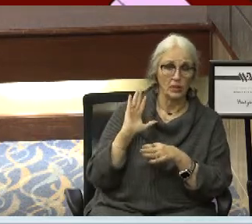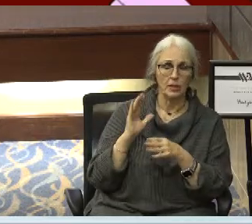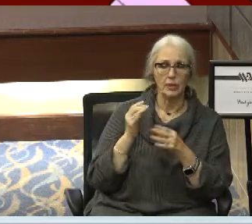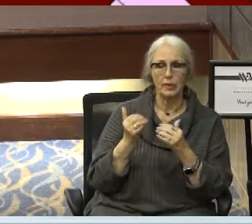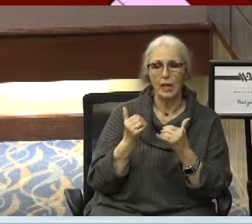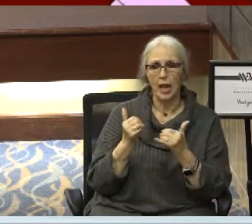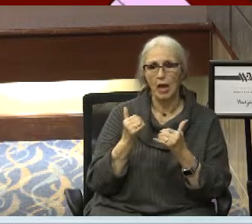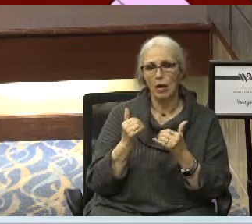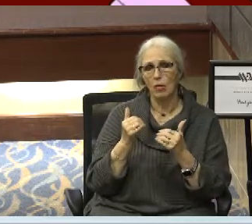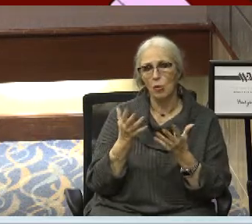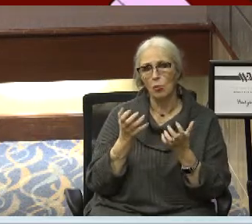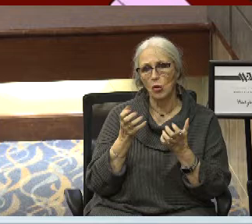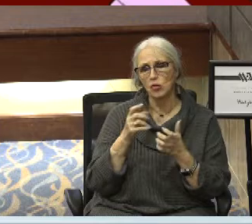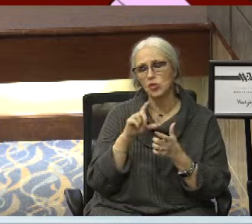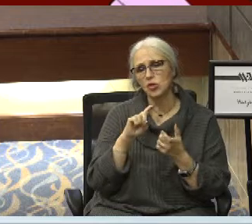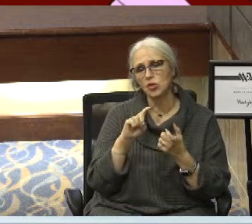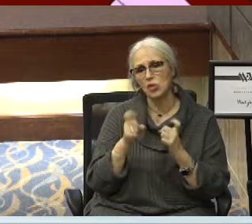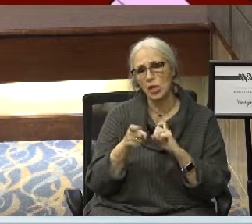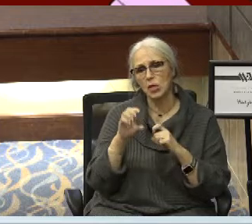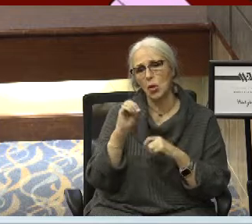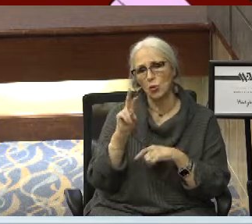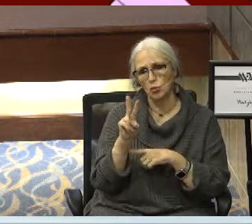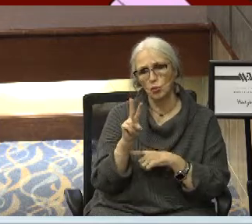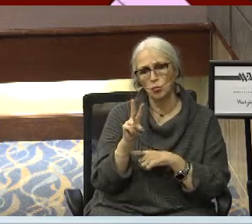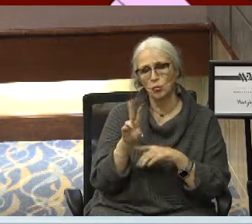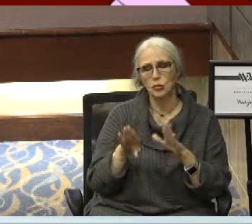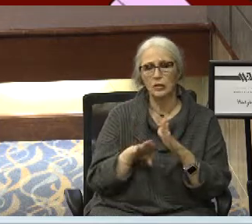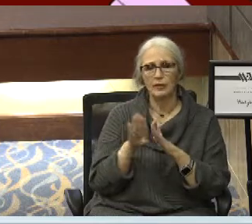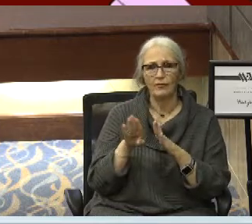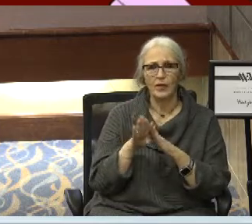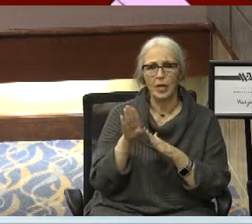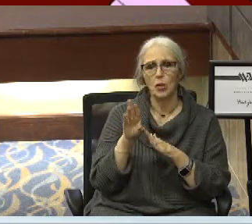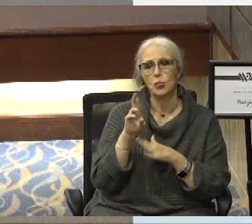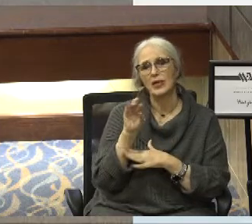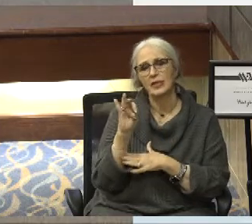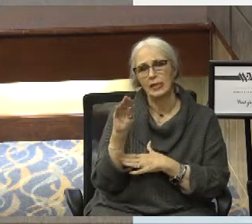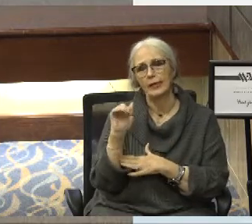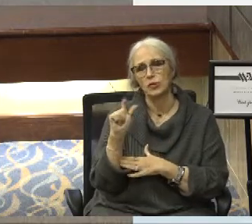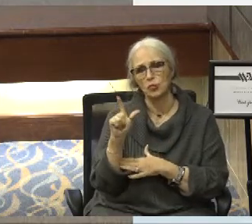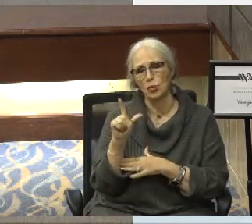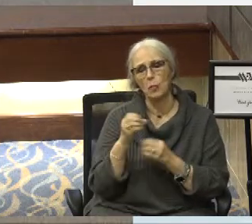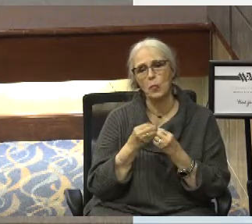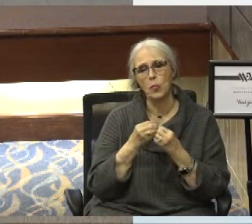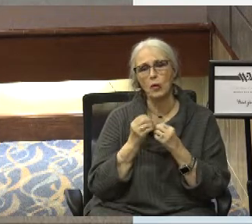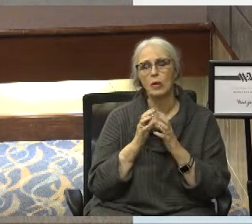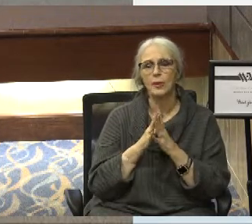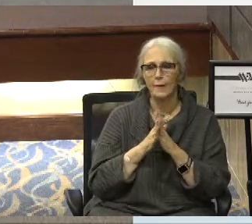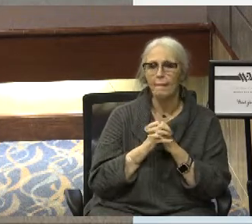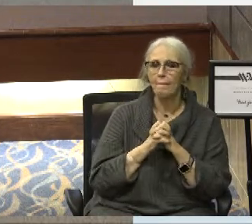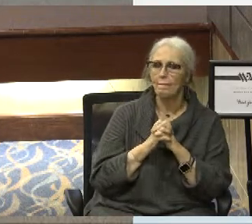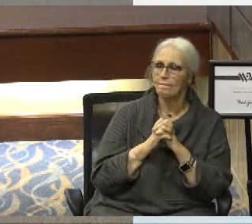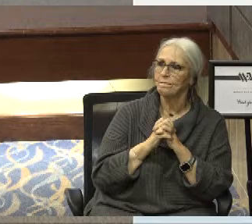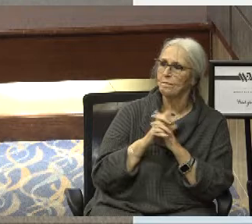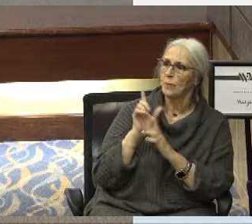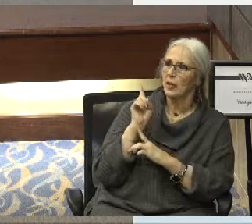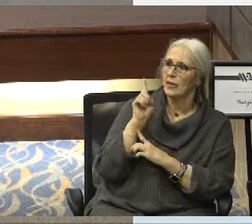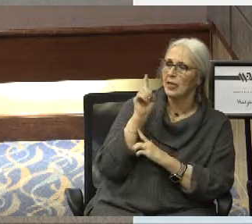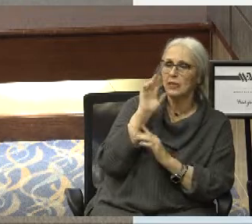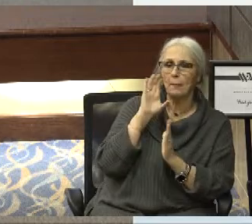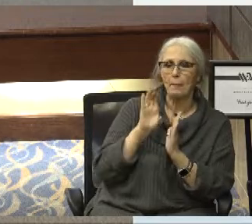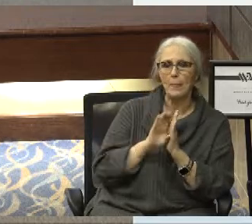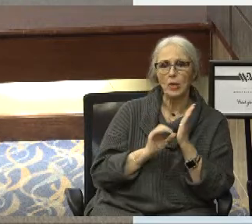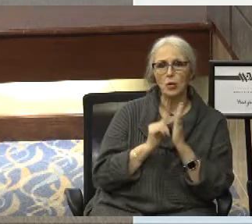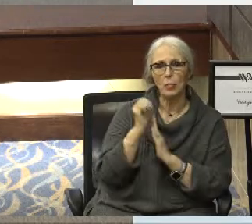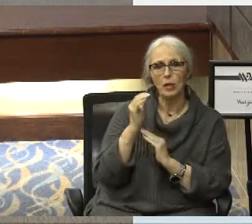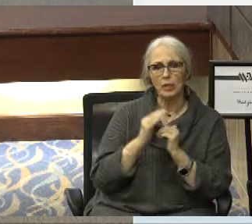the last 5 years, rezoned to O2 and developed for residential development. Here is the picture of the building. It's in that